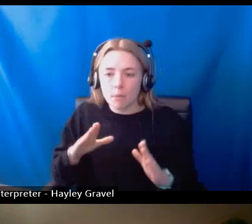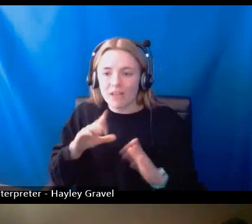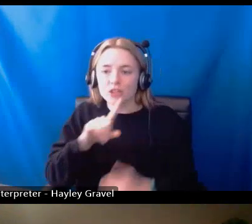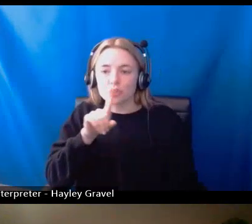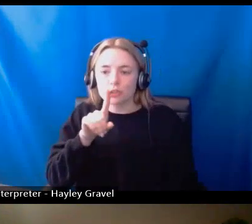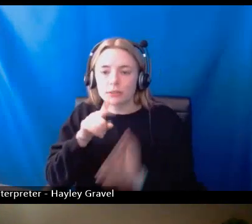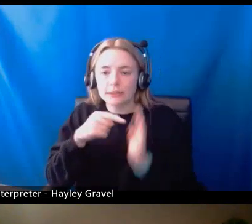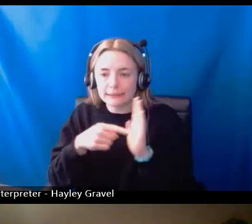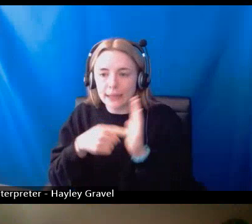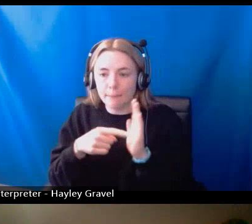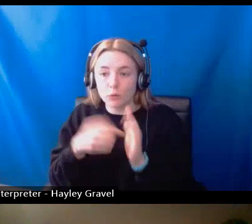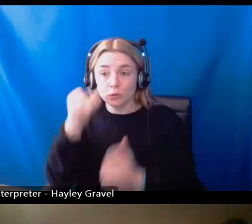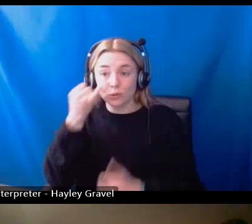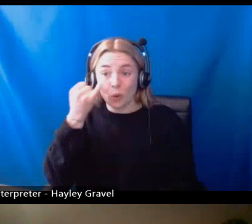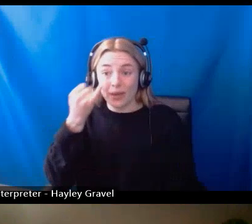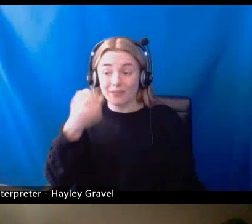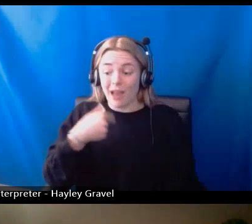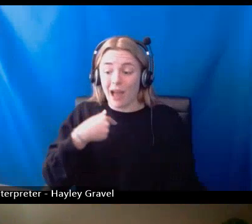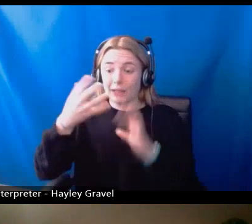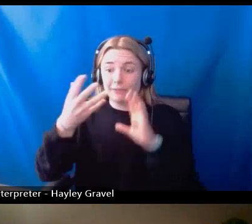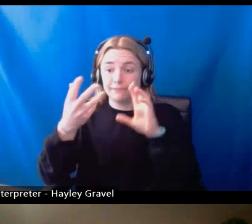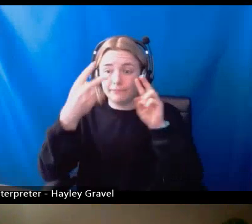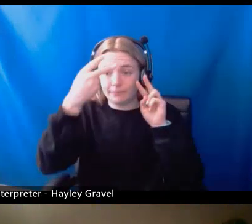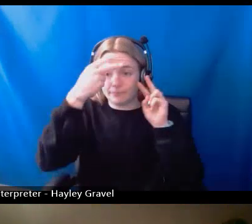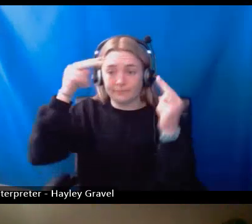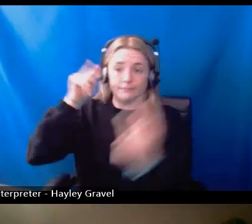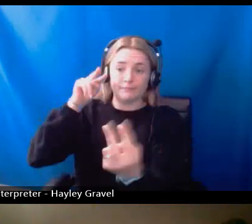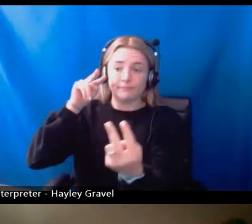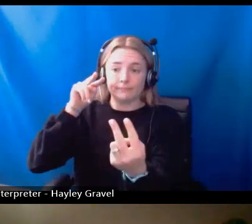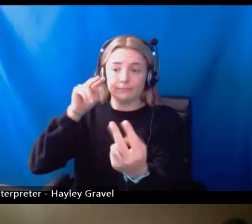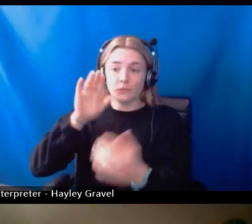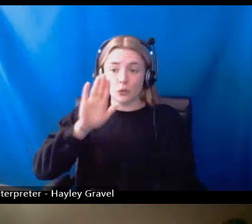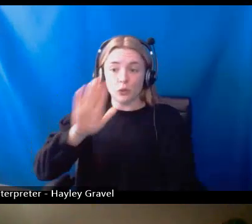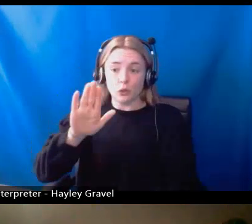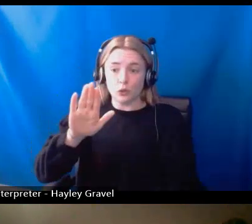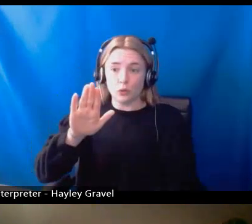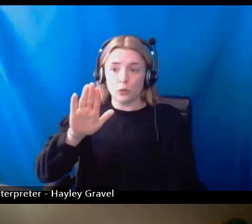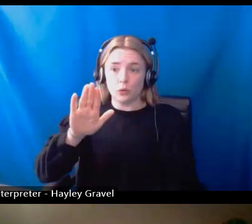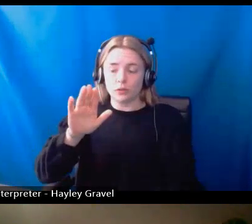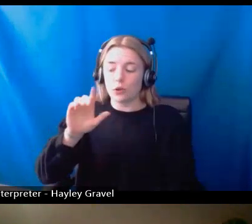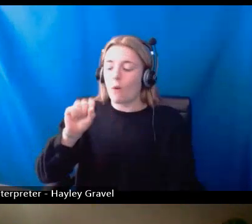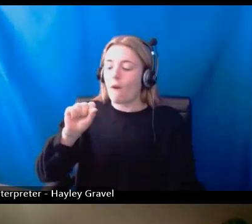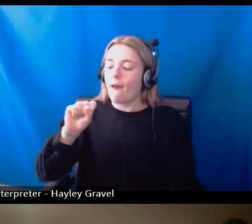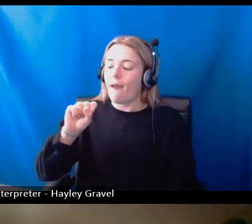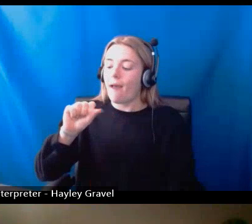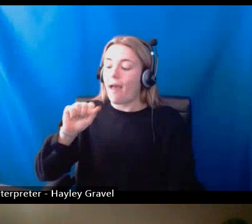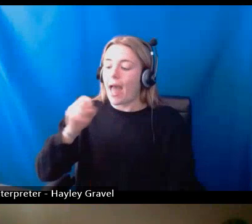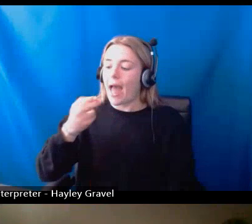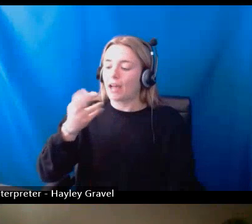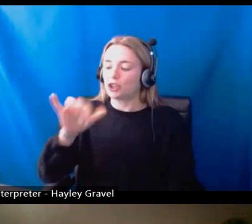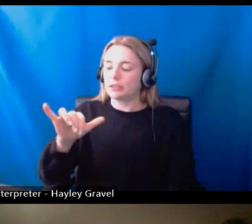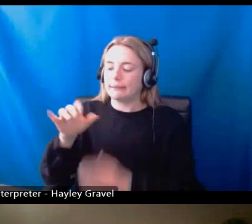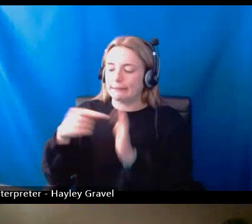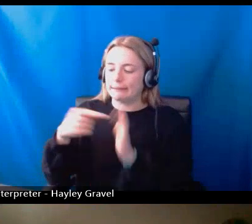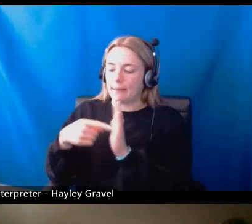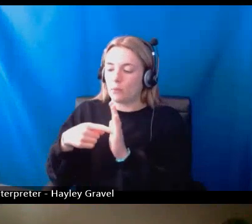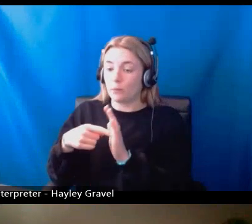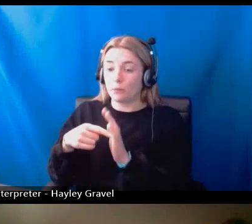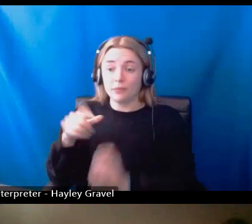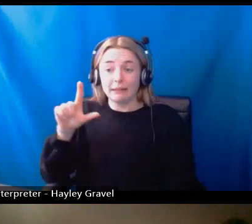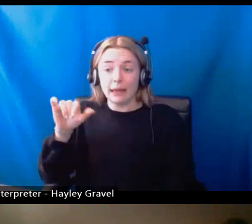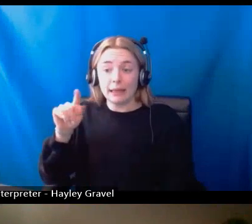So if I'm sitting where you are, I'm going to use Ashley Hoffer as an example. Her lit review's finished. I'm going to go right working